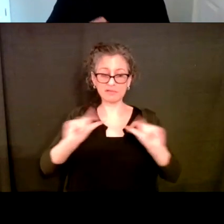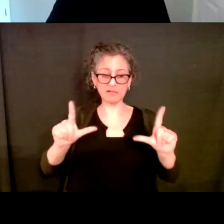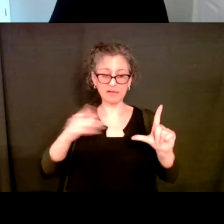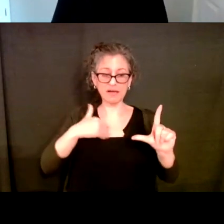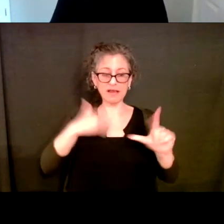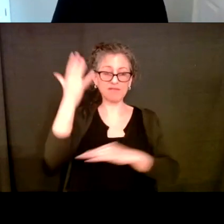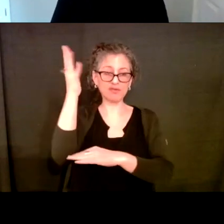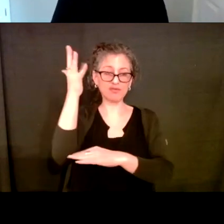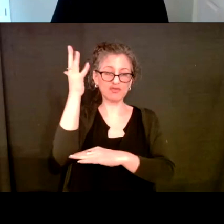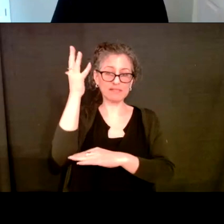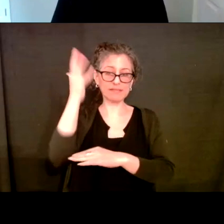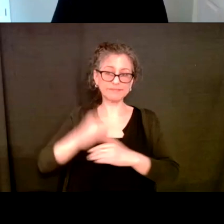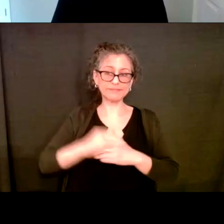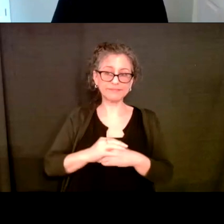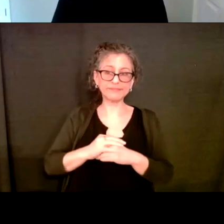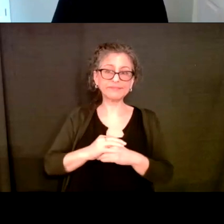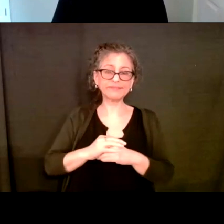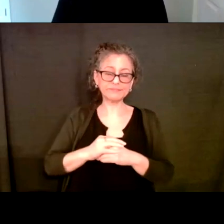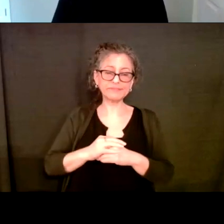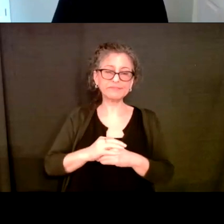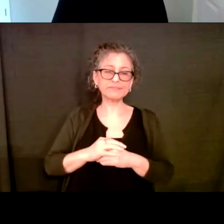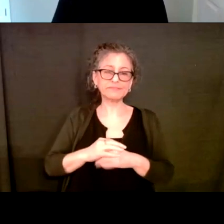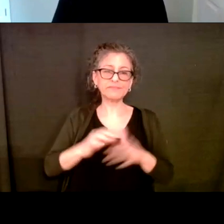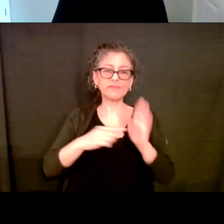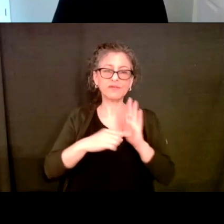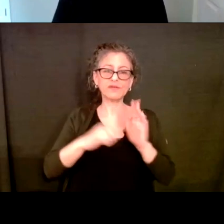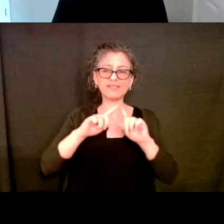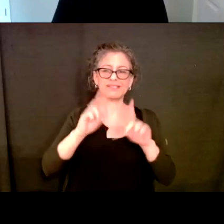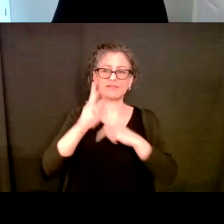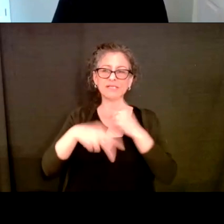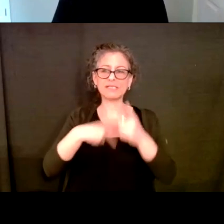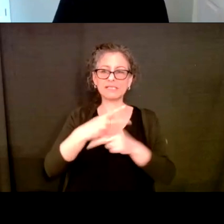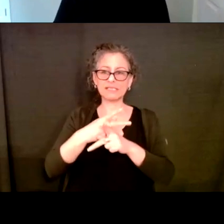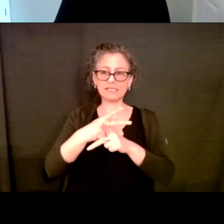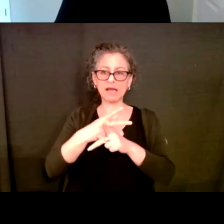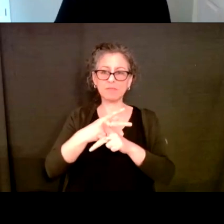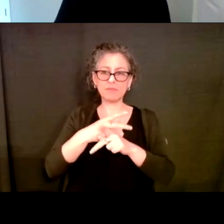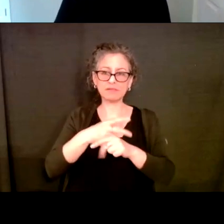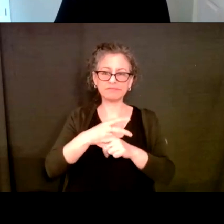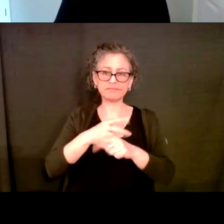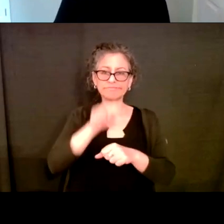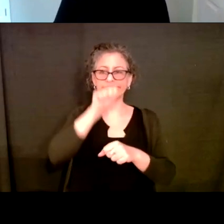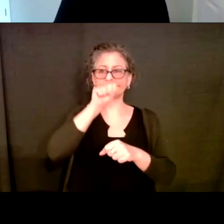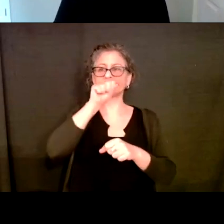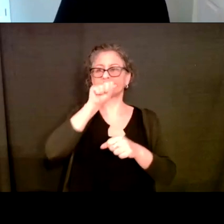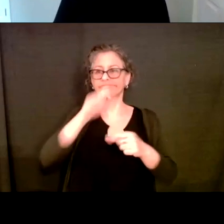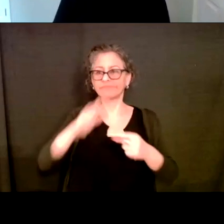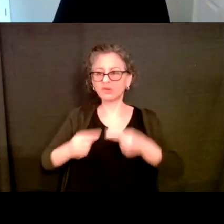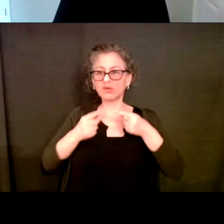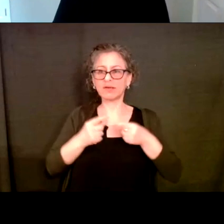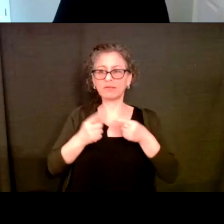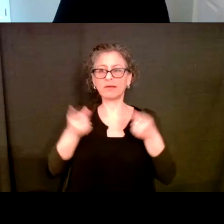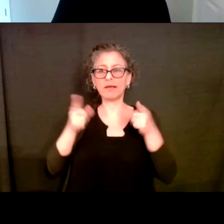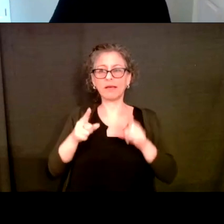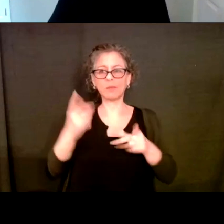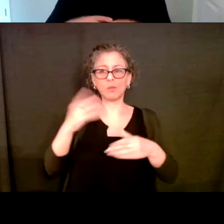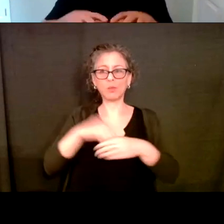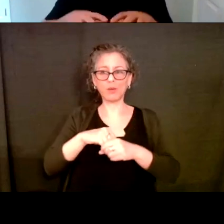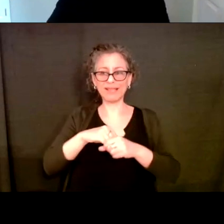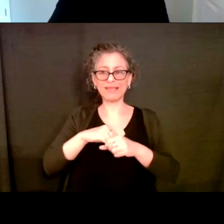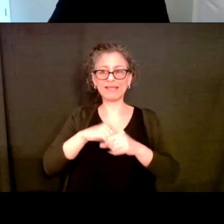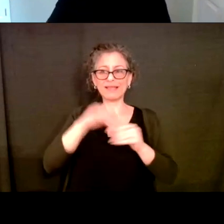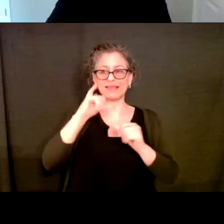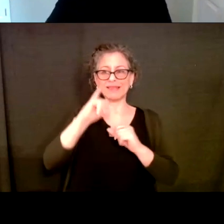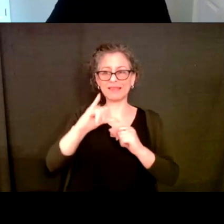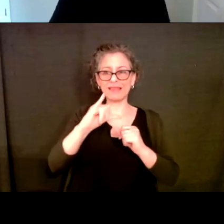tree that depicts the types of adversity that occur within the household. And the tree roots